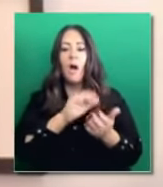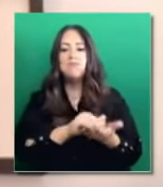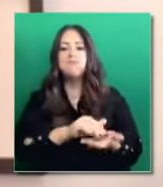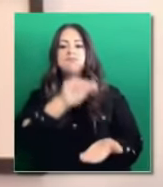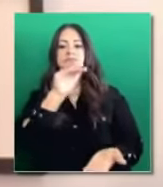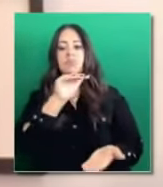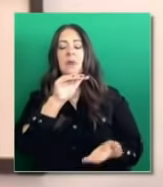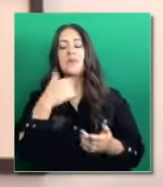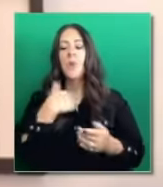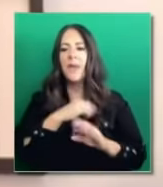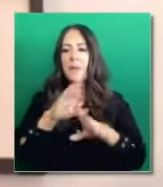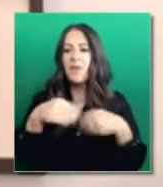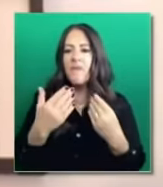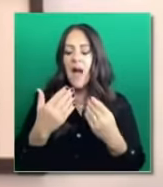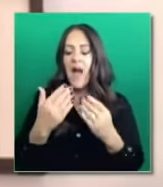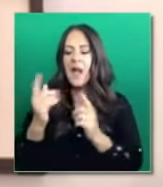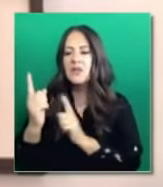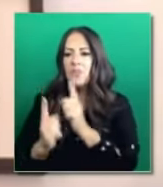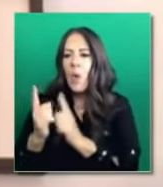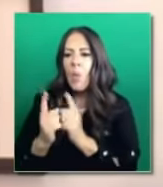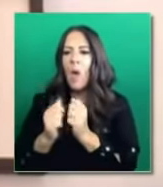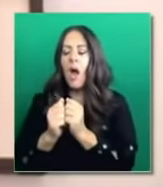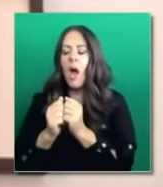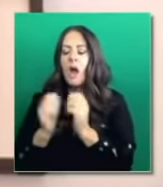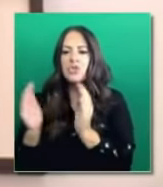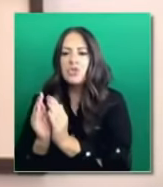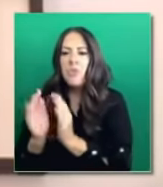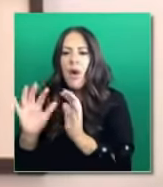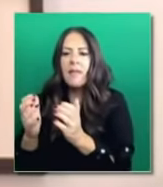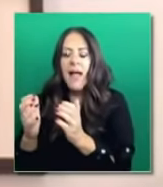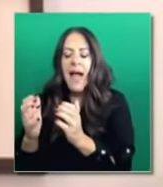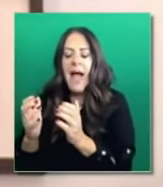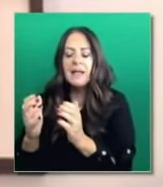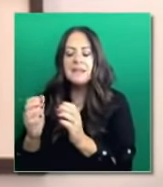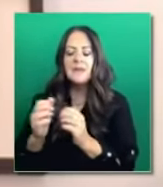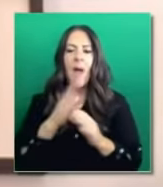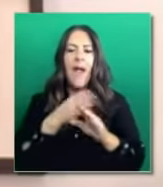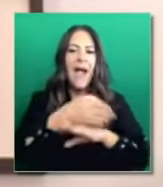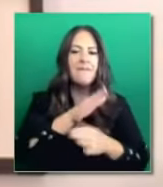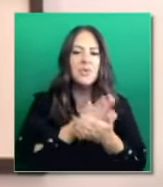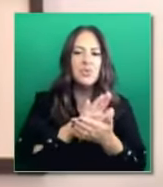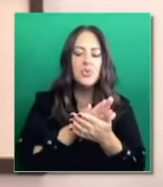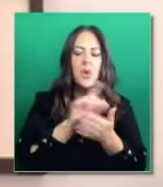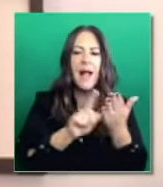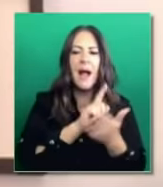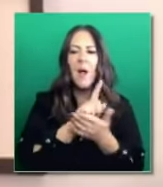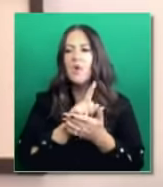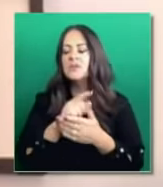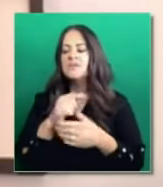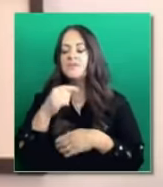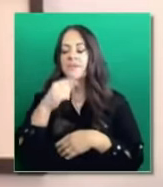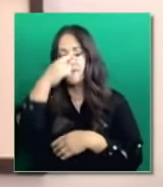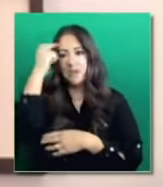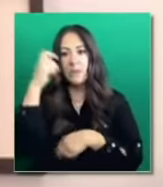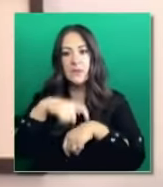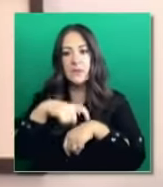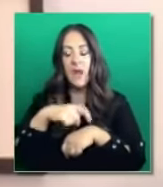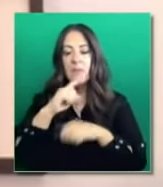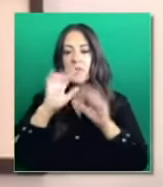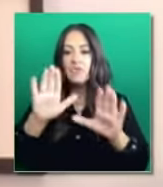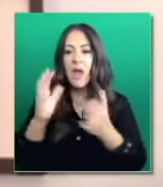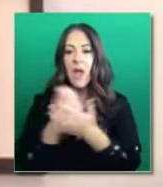some small class work and some after school work. Obviously, what happens in the summer is a great opportunity. But from my standpoint, what we do